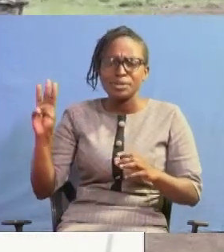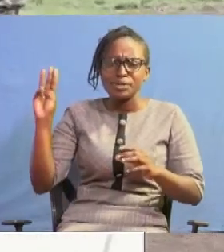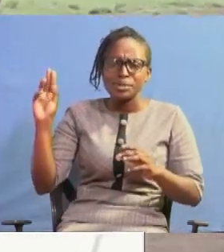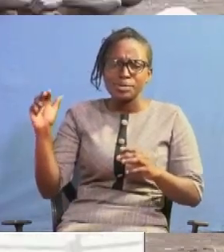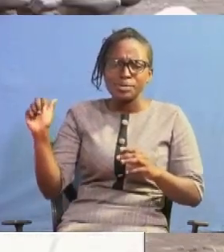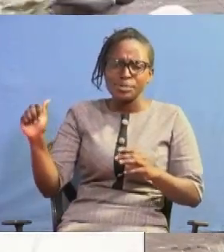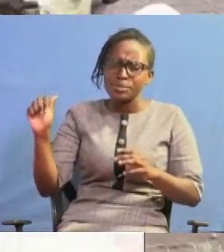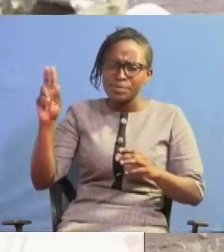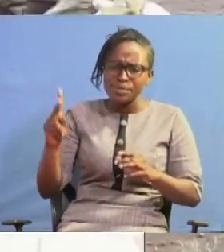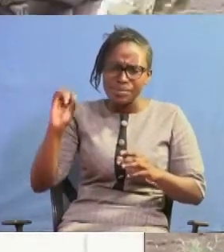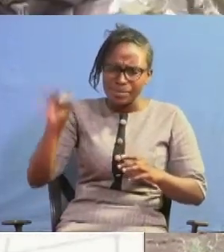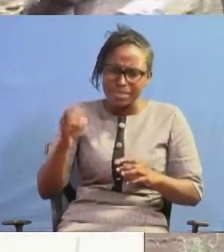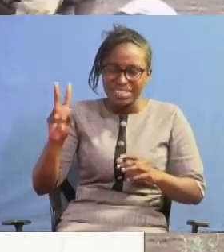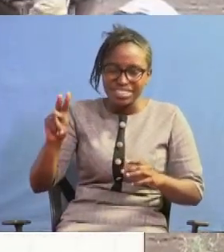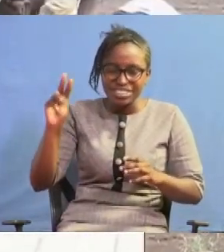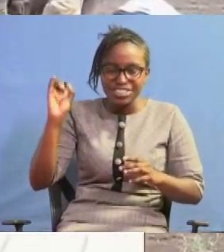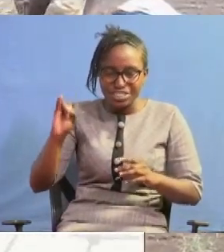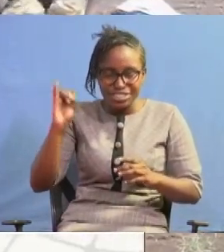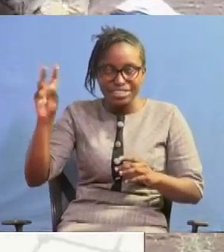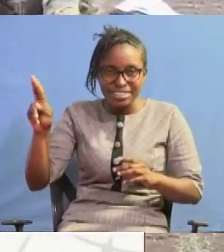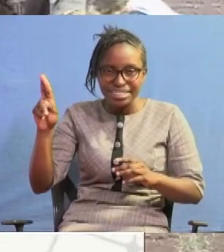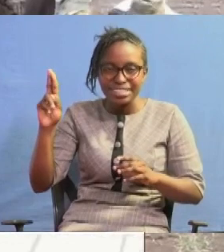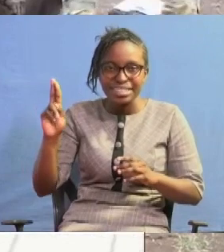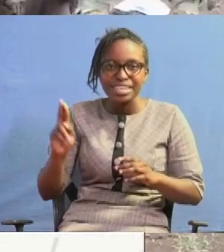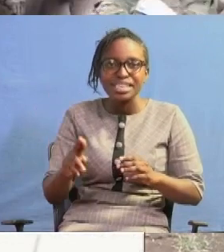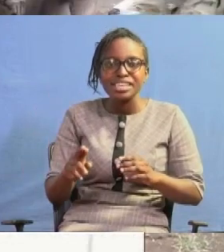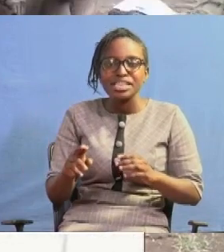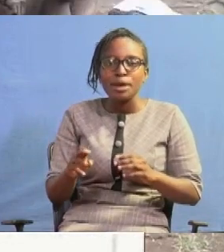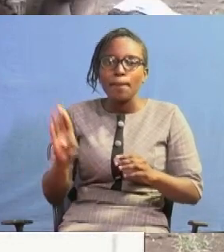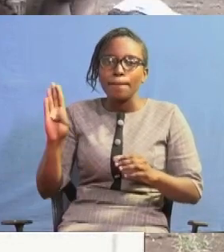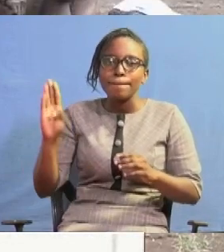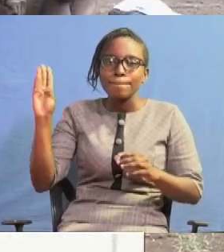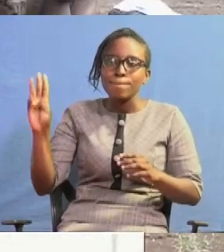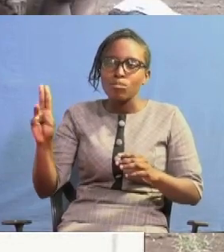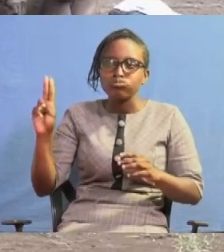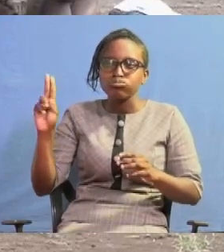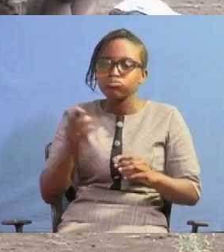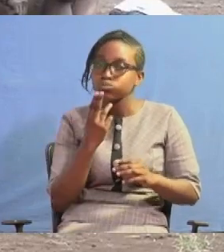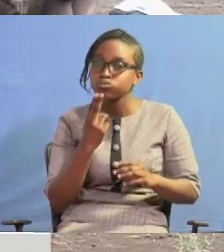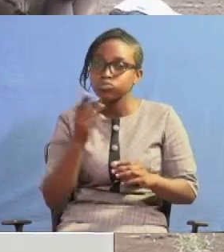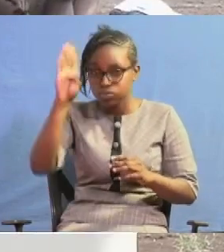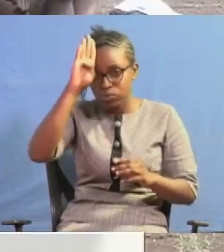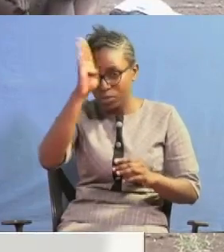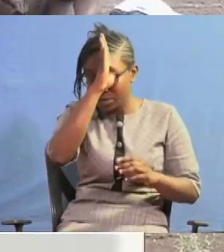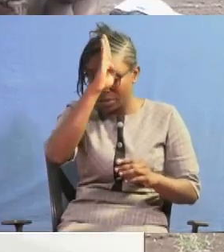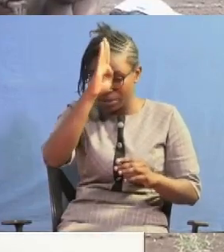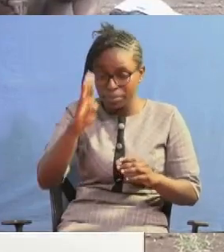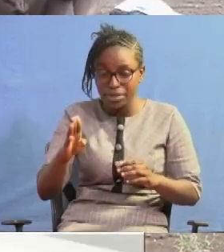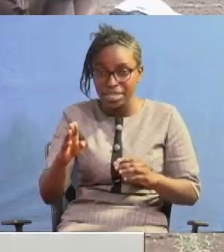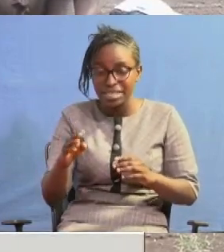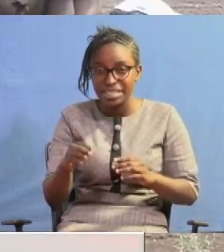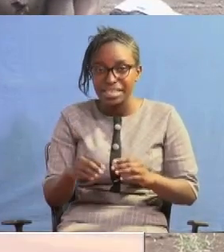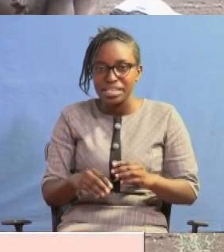Marakwet, Kajiado, Bomet, Bungoma and Kisumu counties, the Kenya Wildlife Service Director Professor Charles